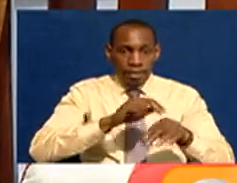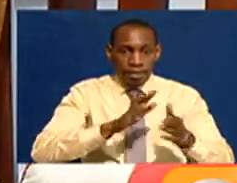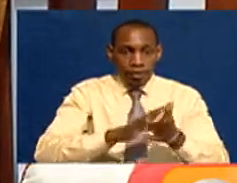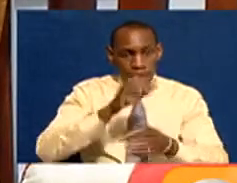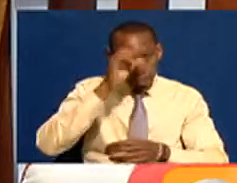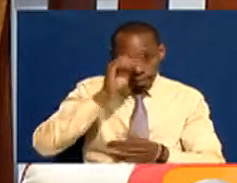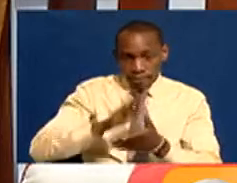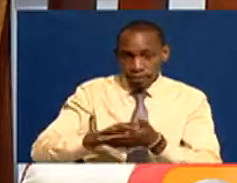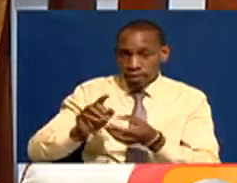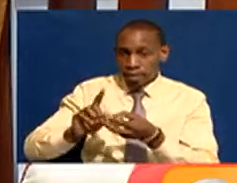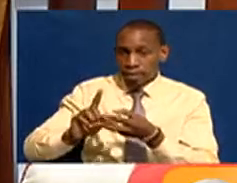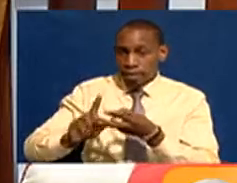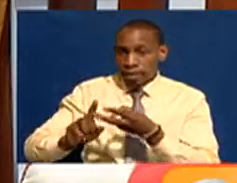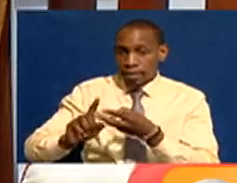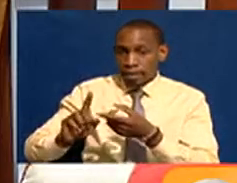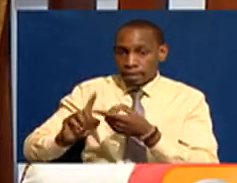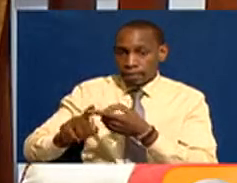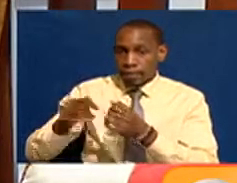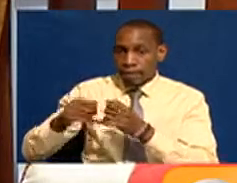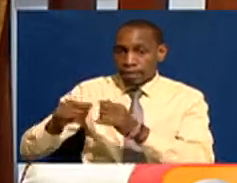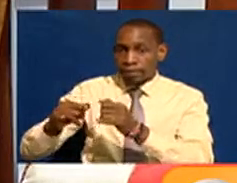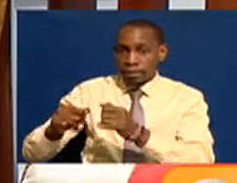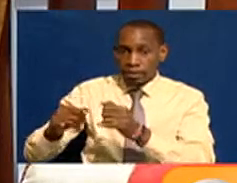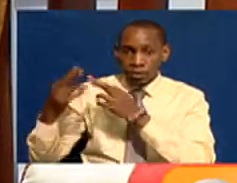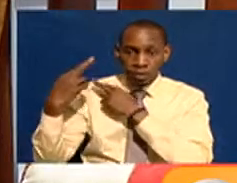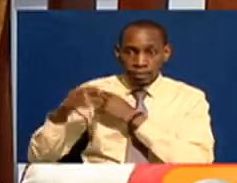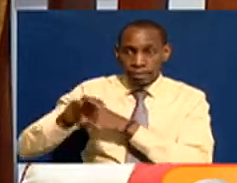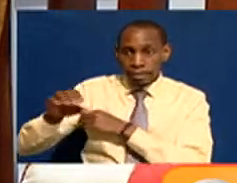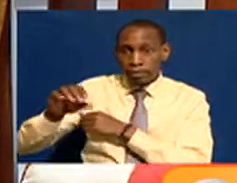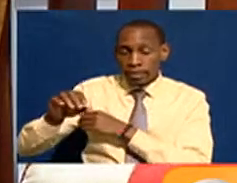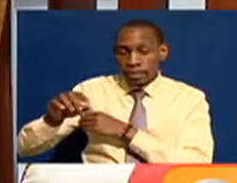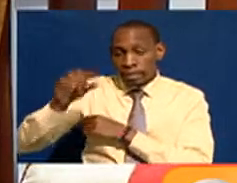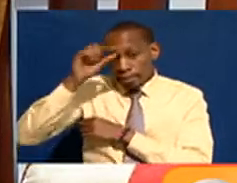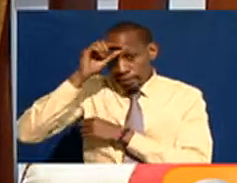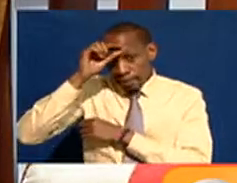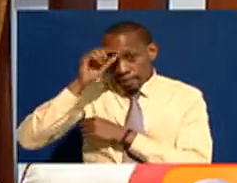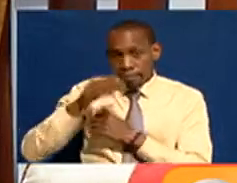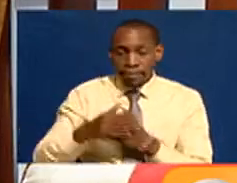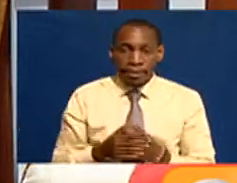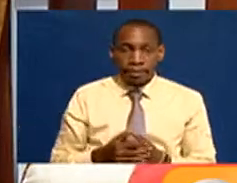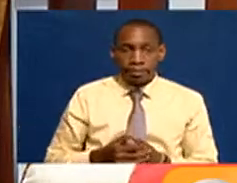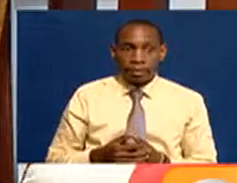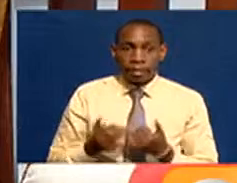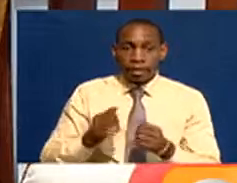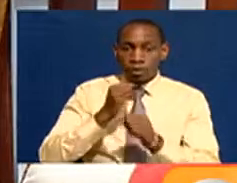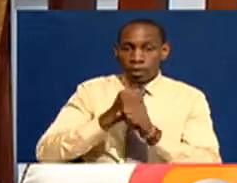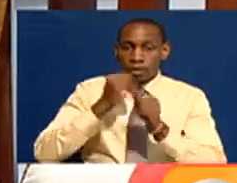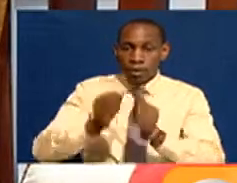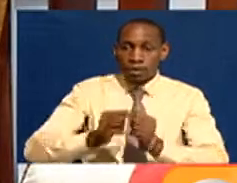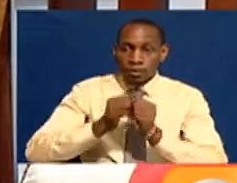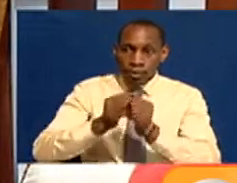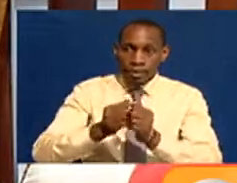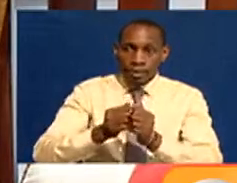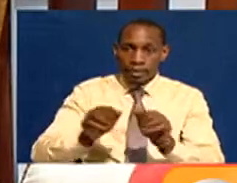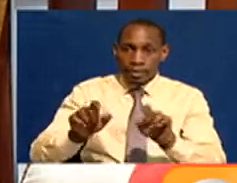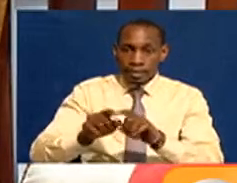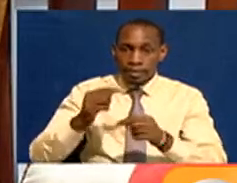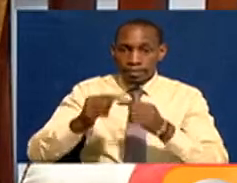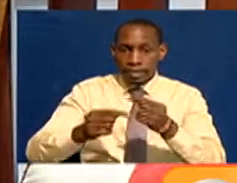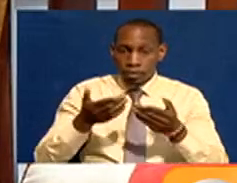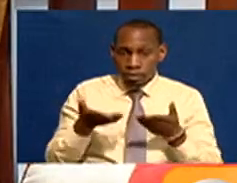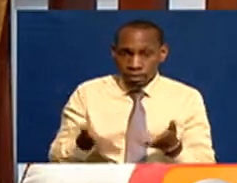the implementation bit is what is at the county level. Therefore, there are going to be collaborations, and already they are